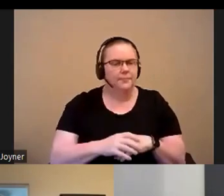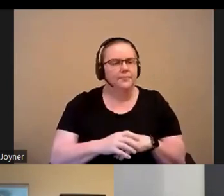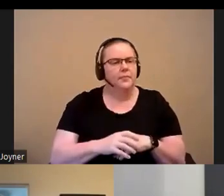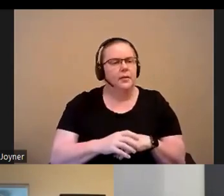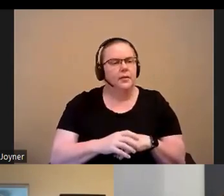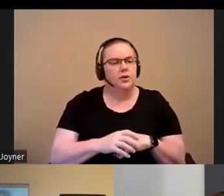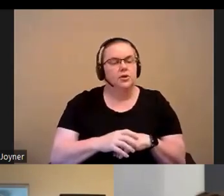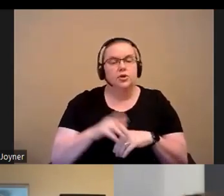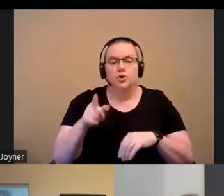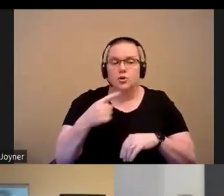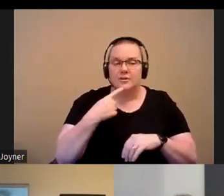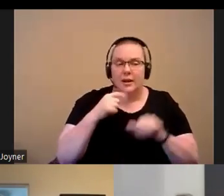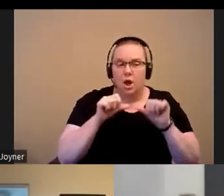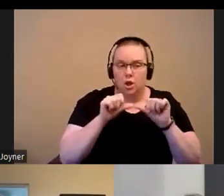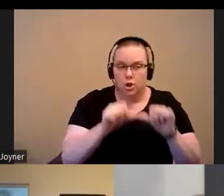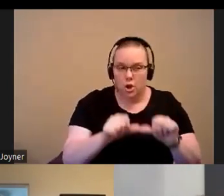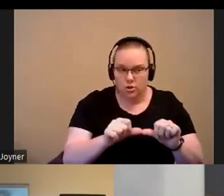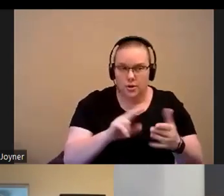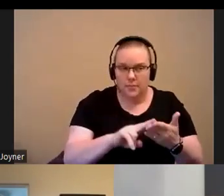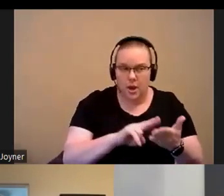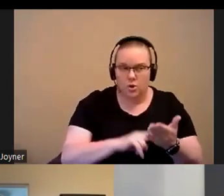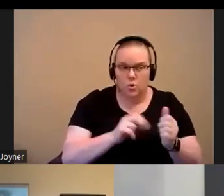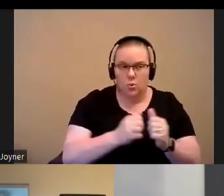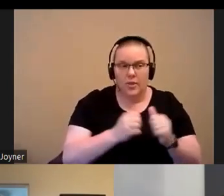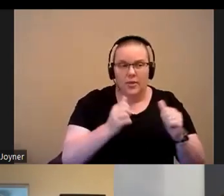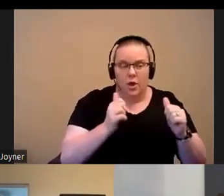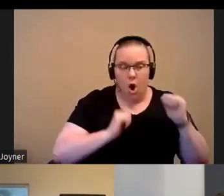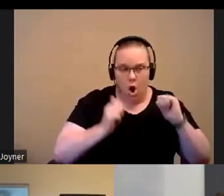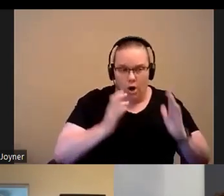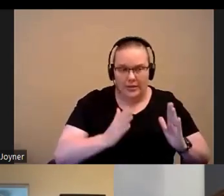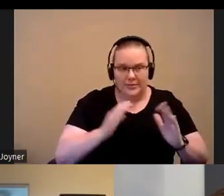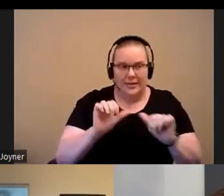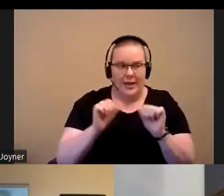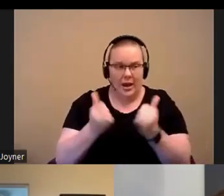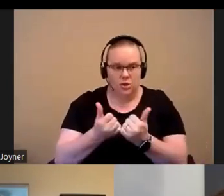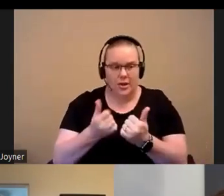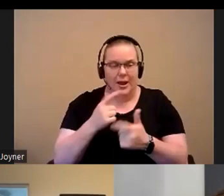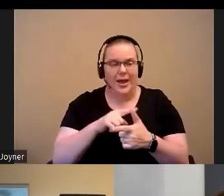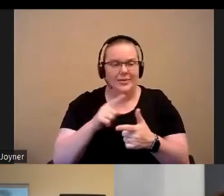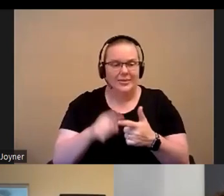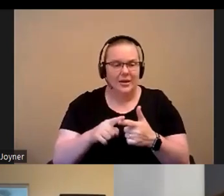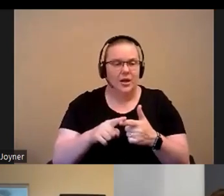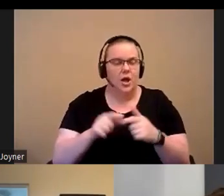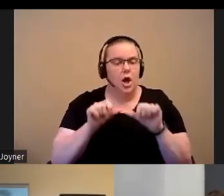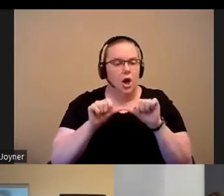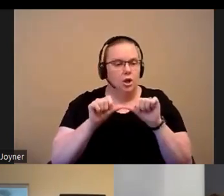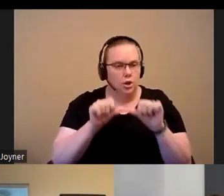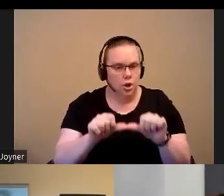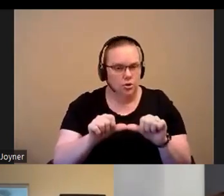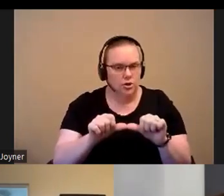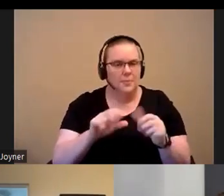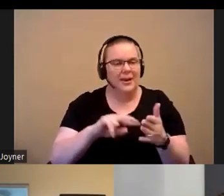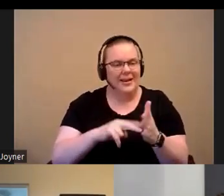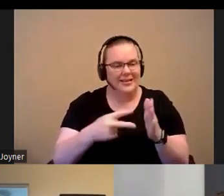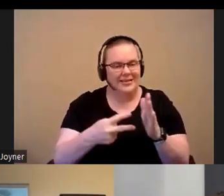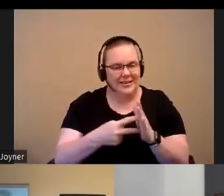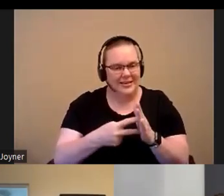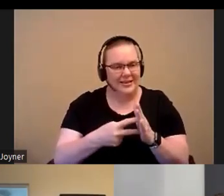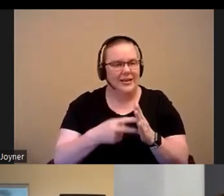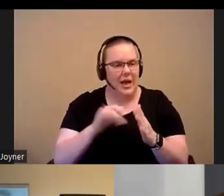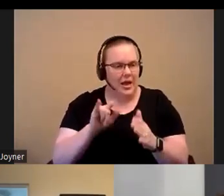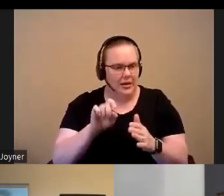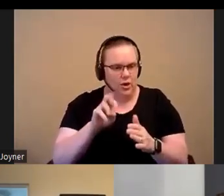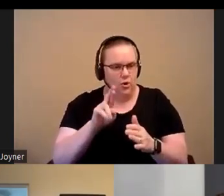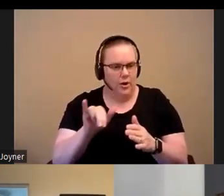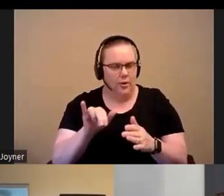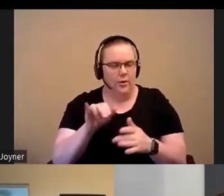long-term contract between an artist and an agency and then a long-term intended itinerary, right, rather than getting specific to,